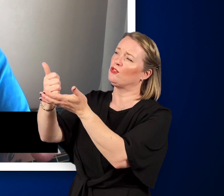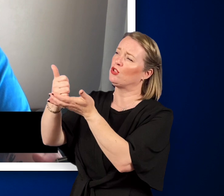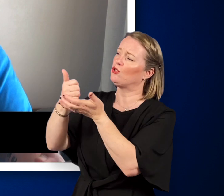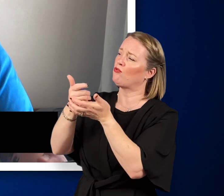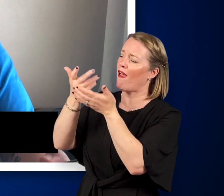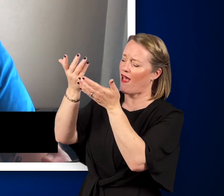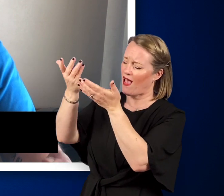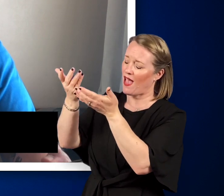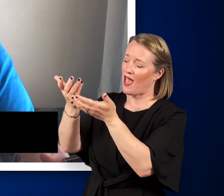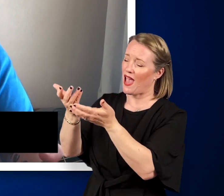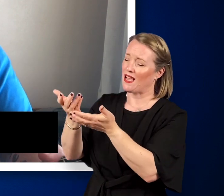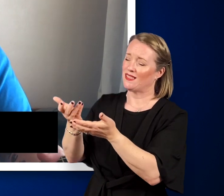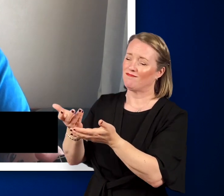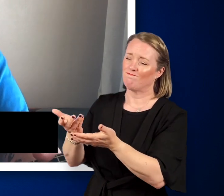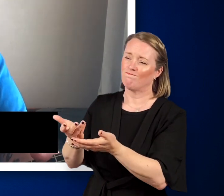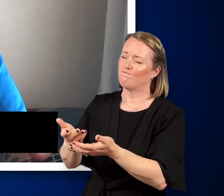amazing